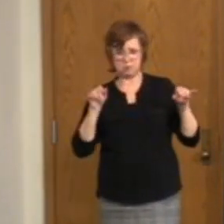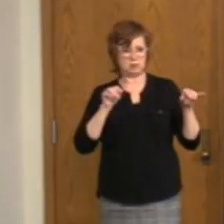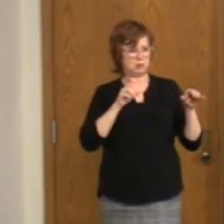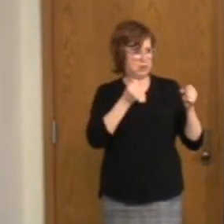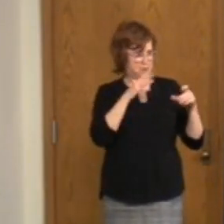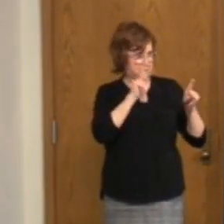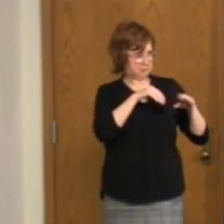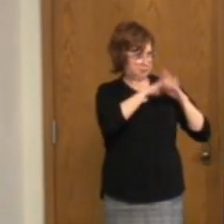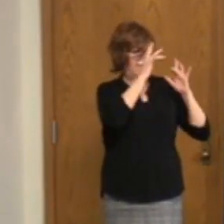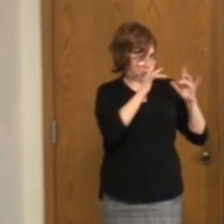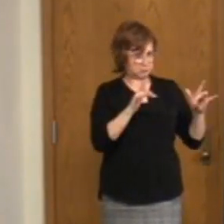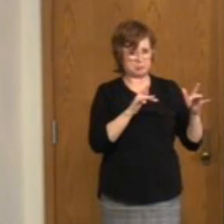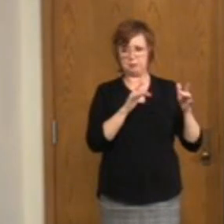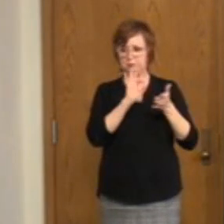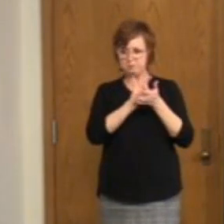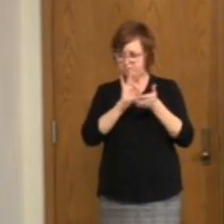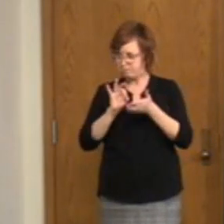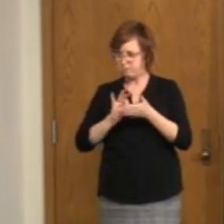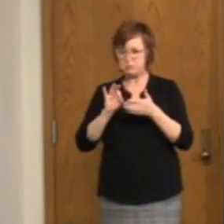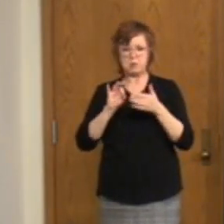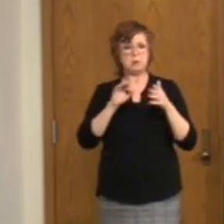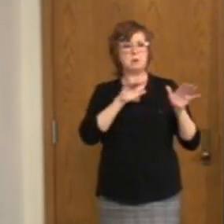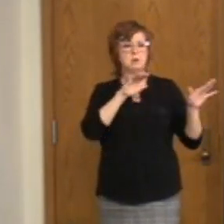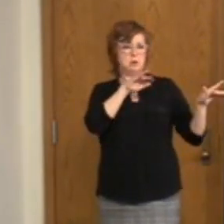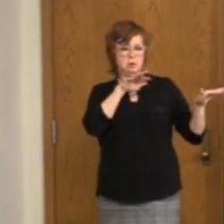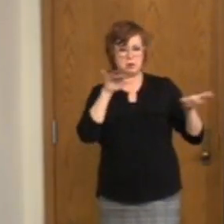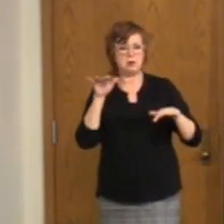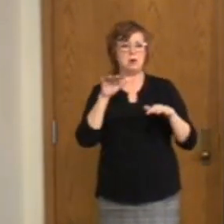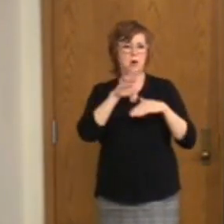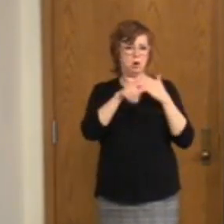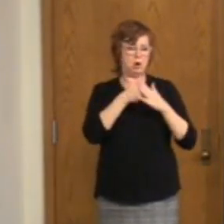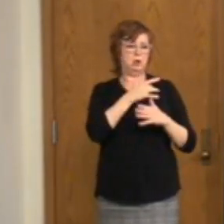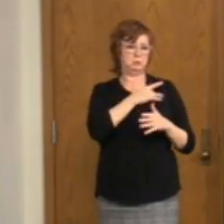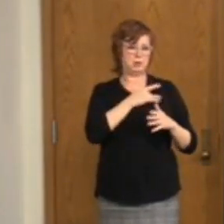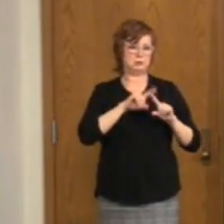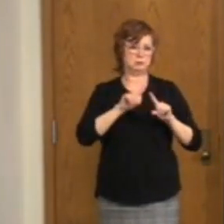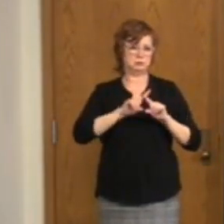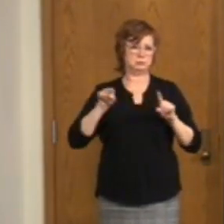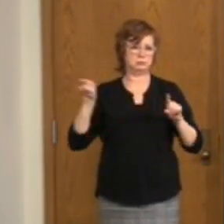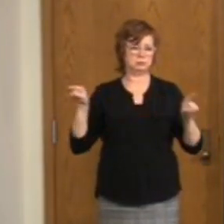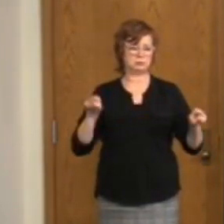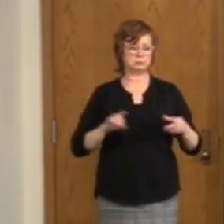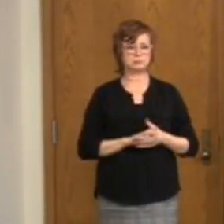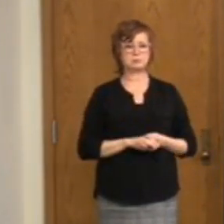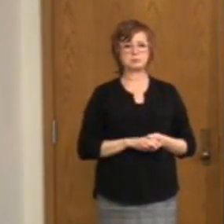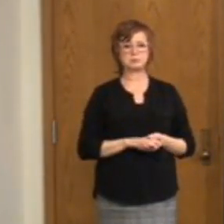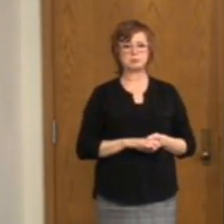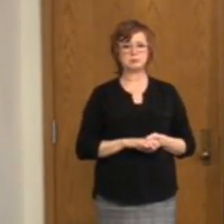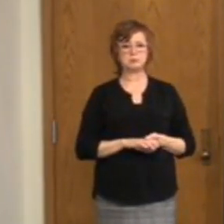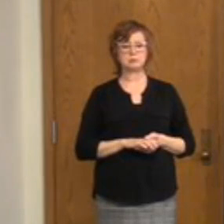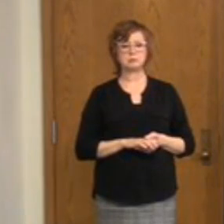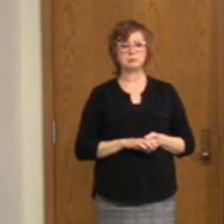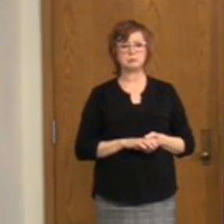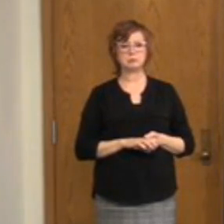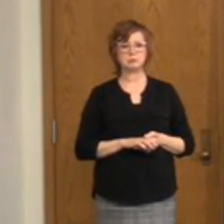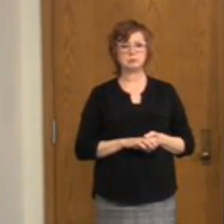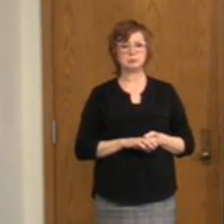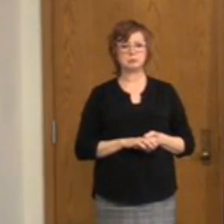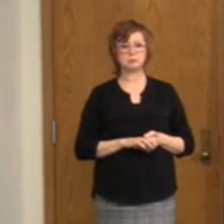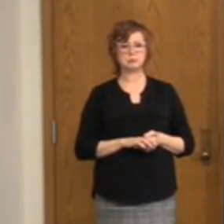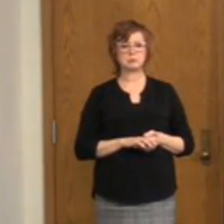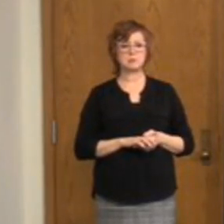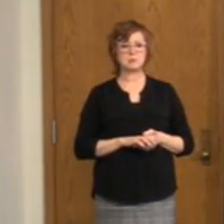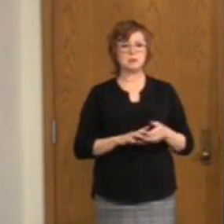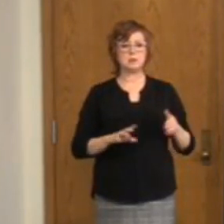up. And so the question is, obviously we need to observe all our public health measures, but then how can we maximize